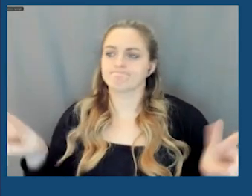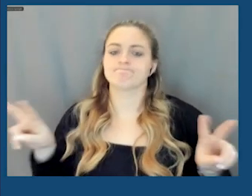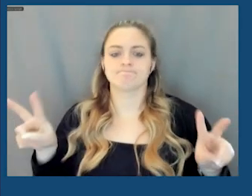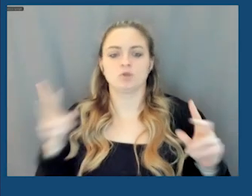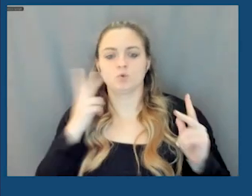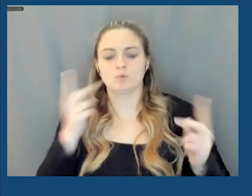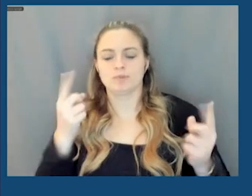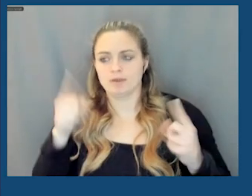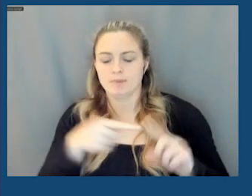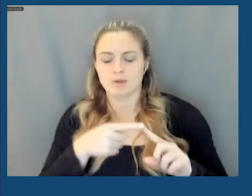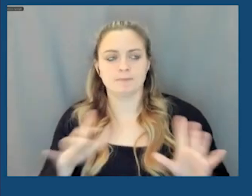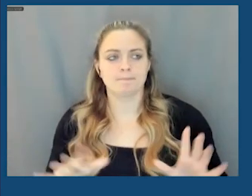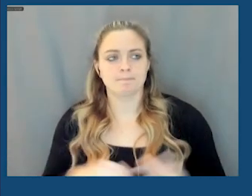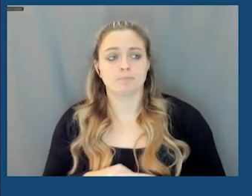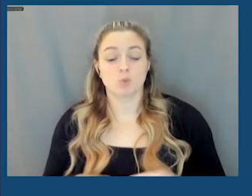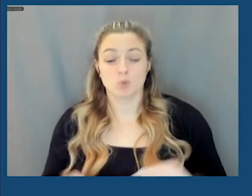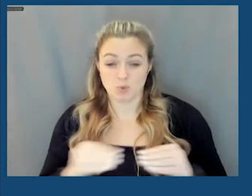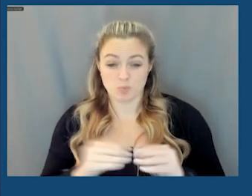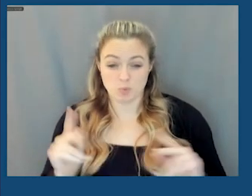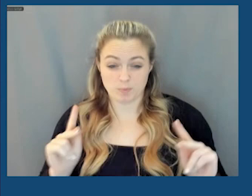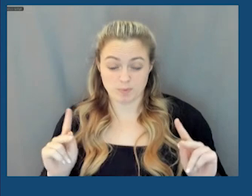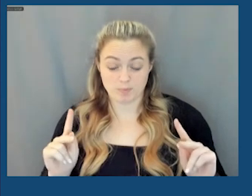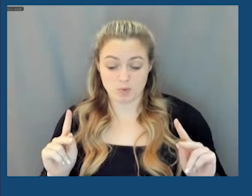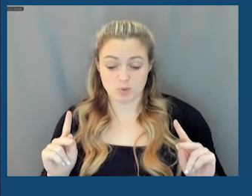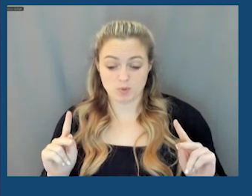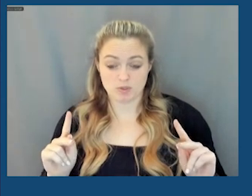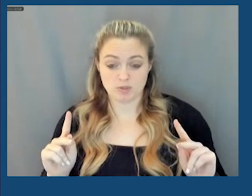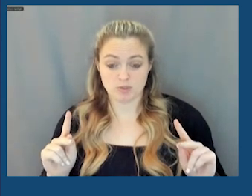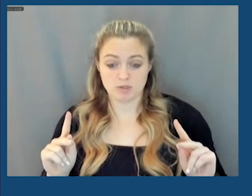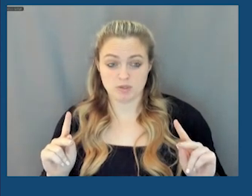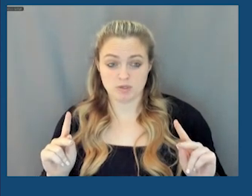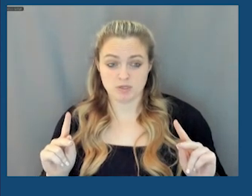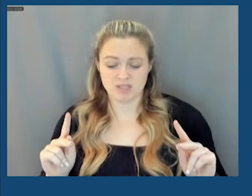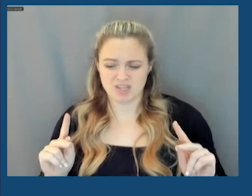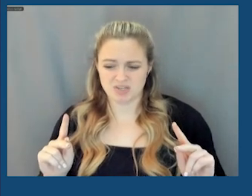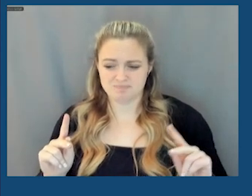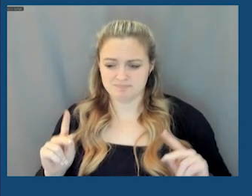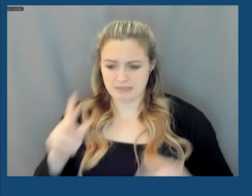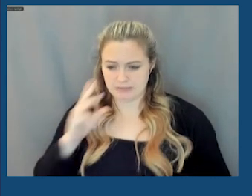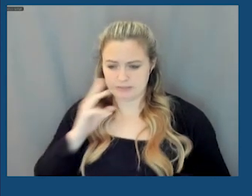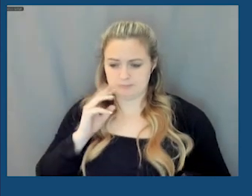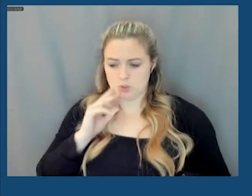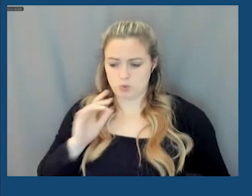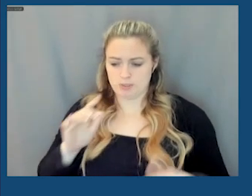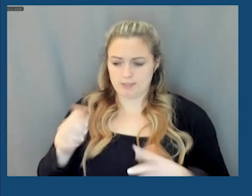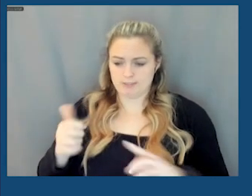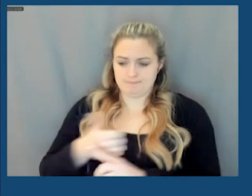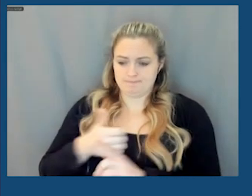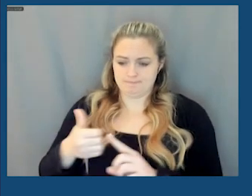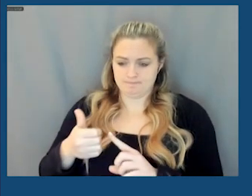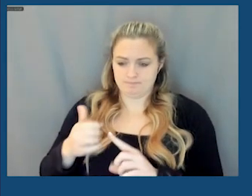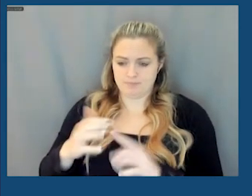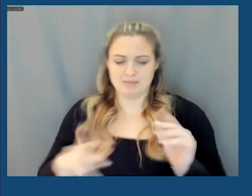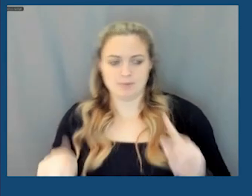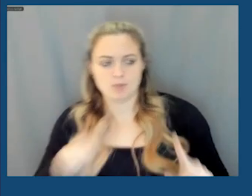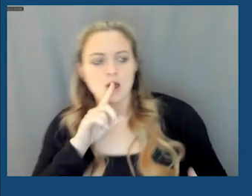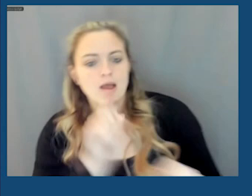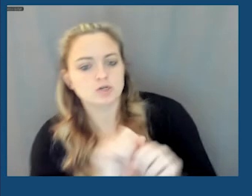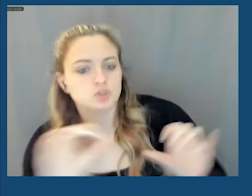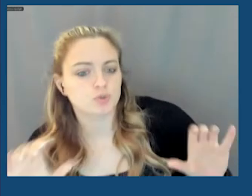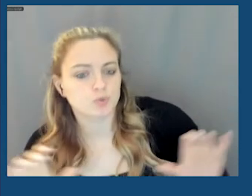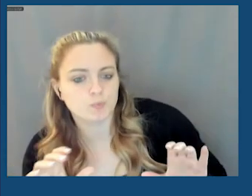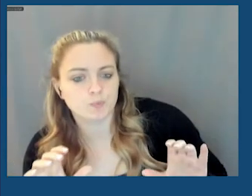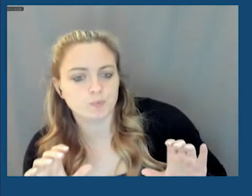are far more people who are on the receiving end of this than the perpetrators. And in that, there's